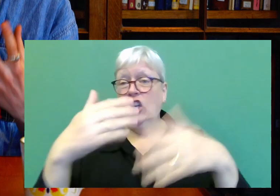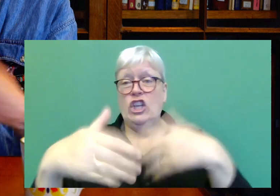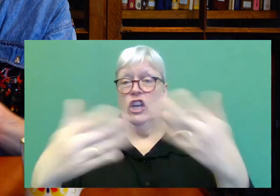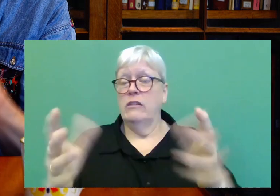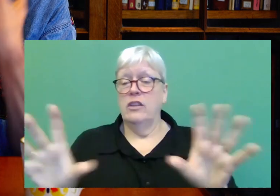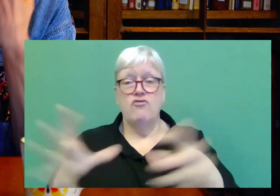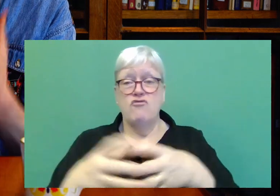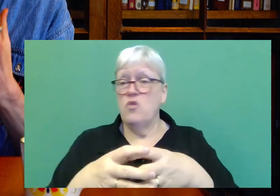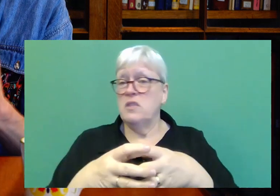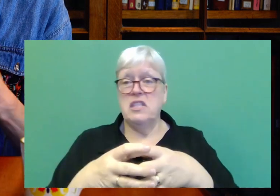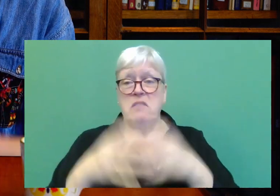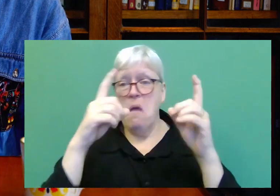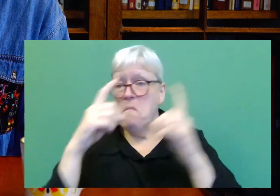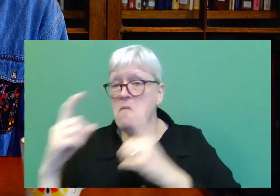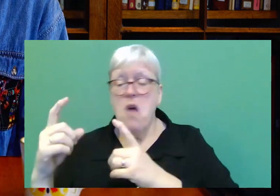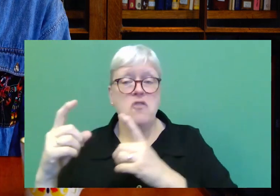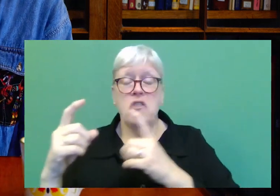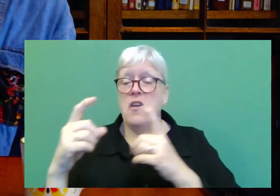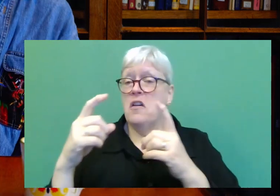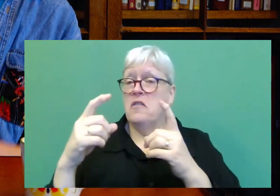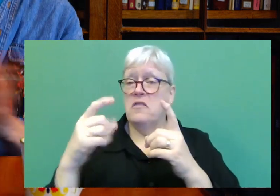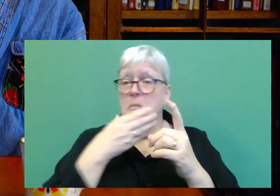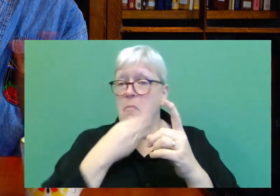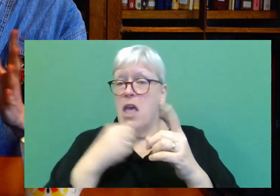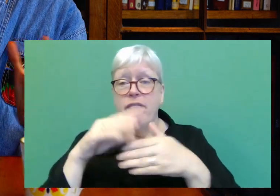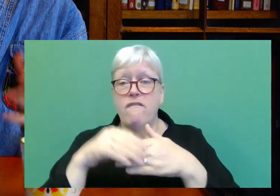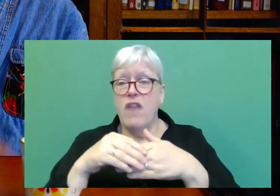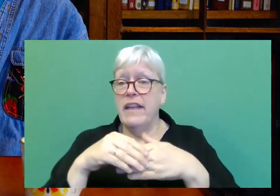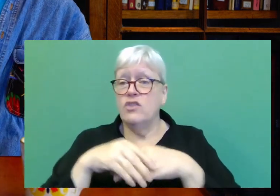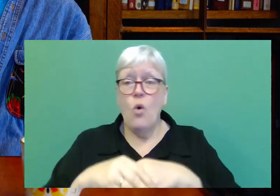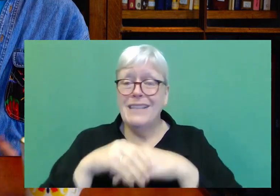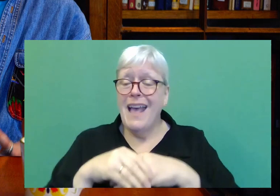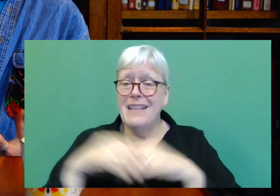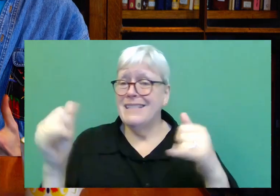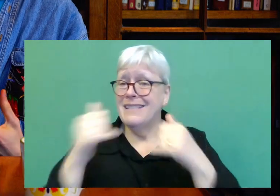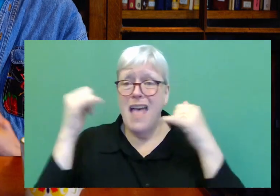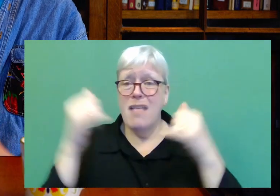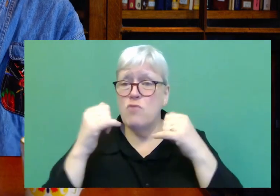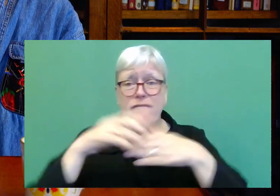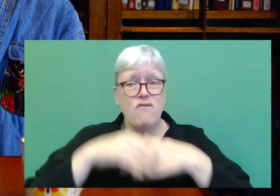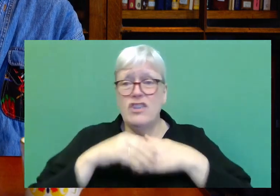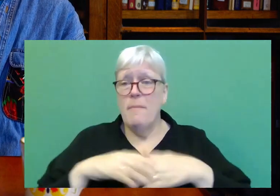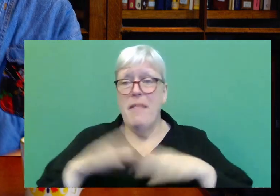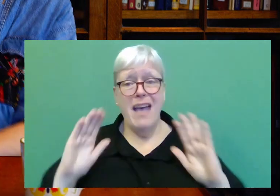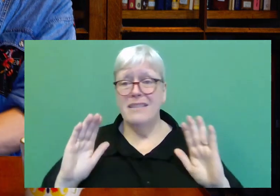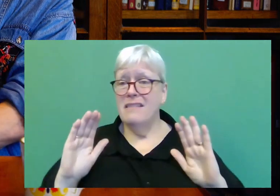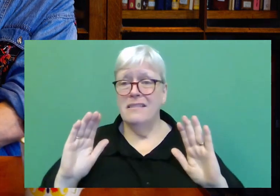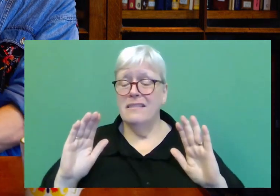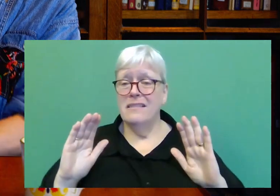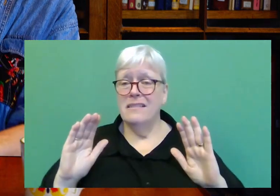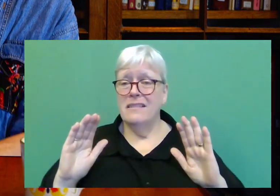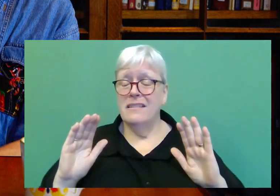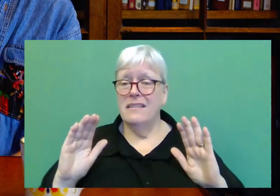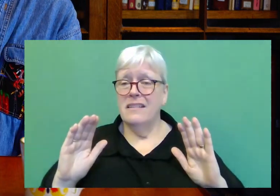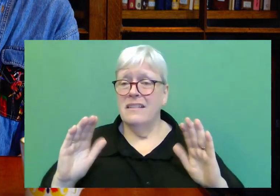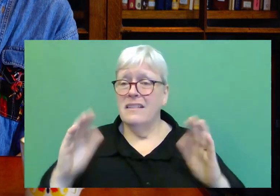friends holding hands in celebration of their friendship. That's why they were holding hands as well. It wasn't just to mark their friendship. It was a way of celebrating